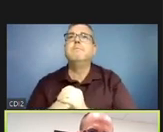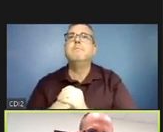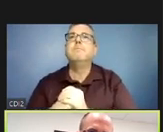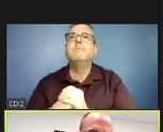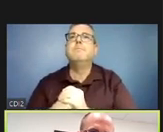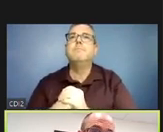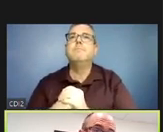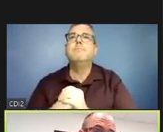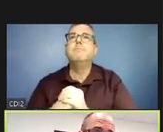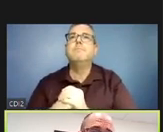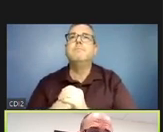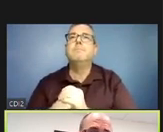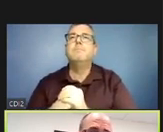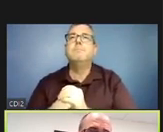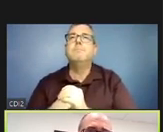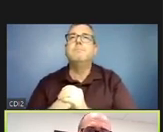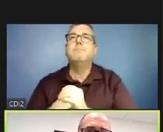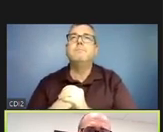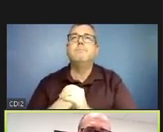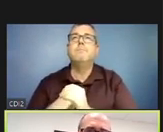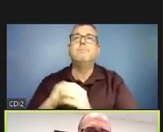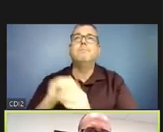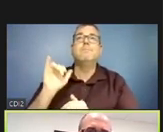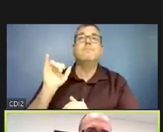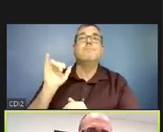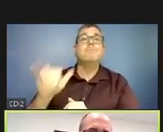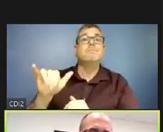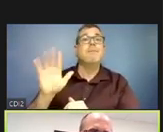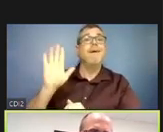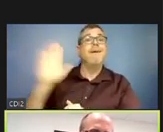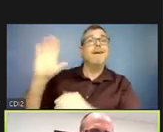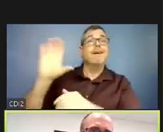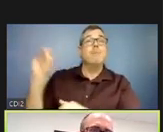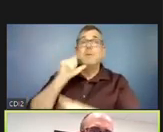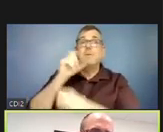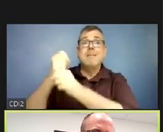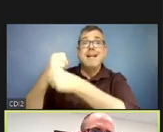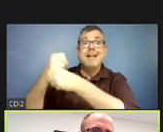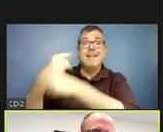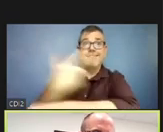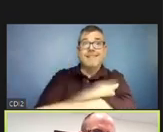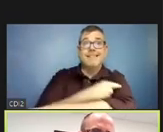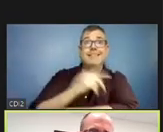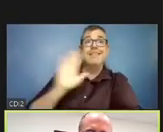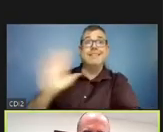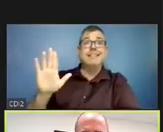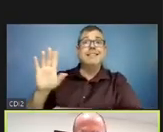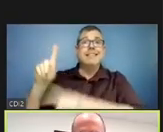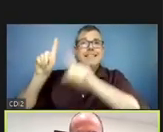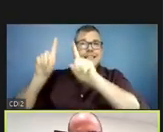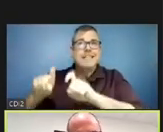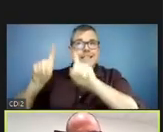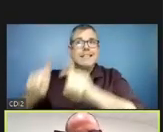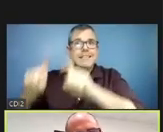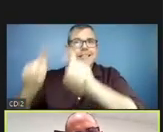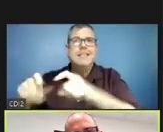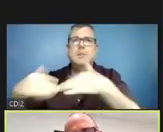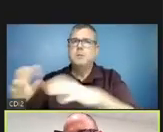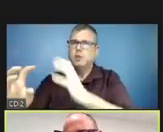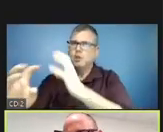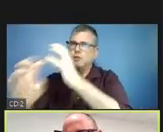trials, of the clinical development, essentially, and so much of that goes into the way the trials were